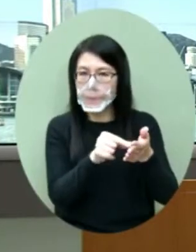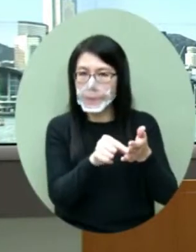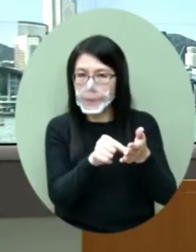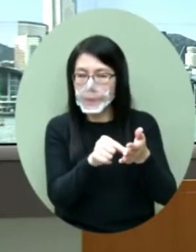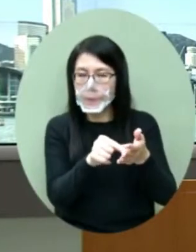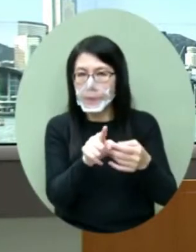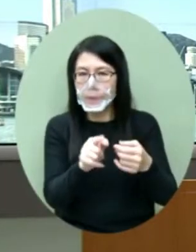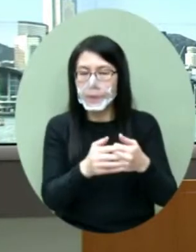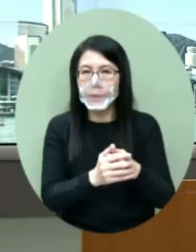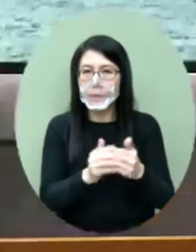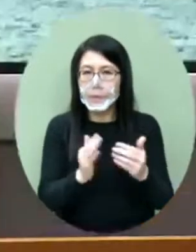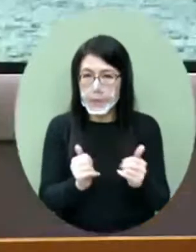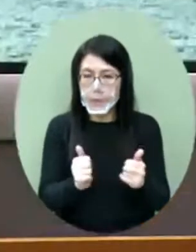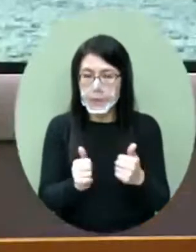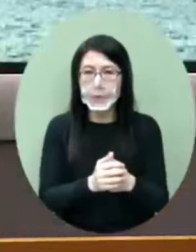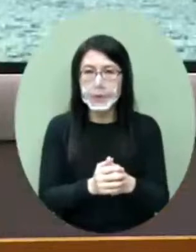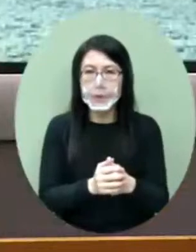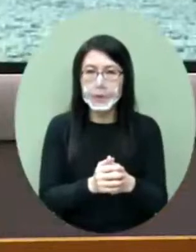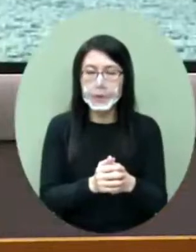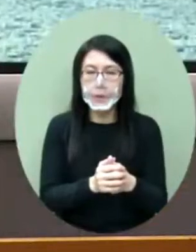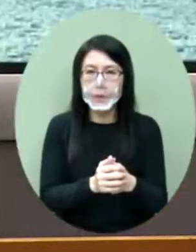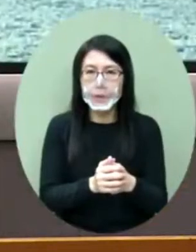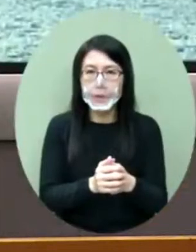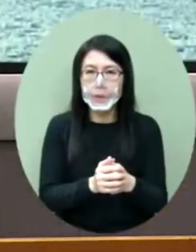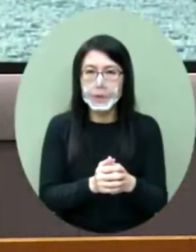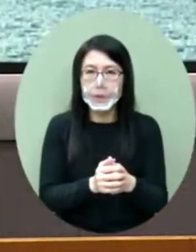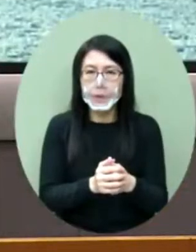In terms of the naming,